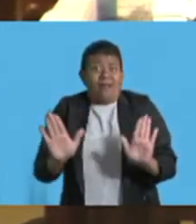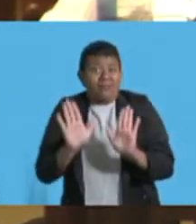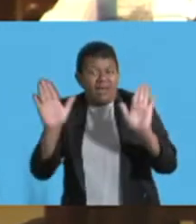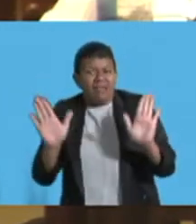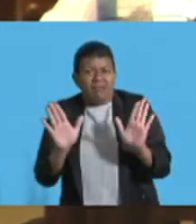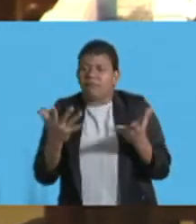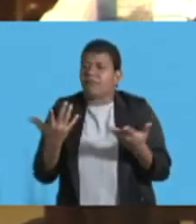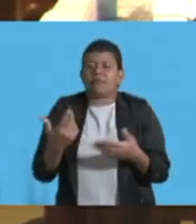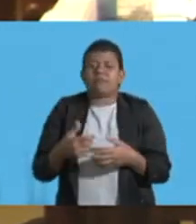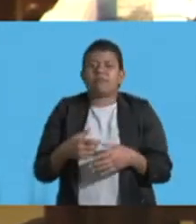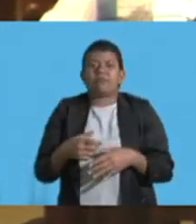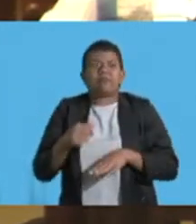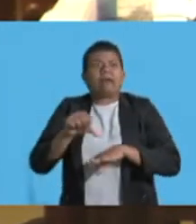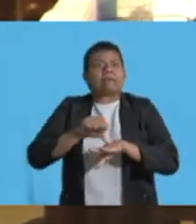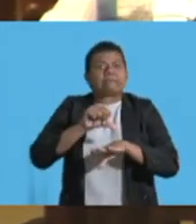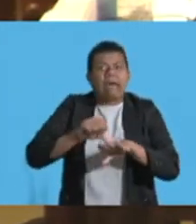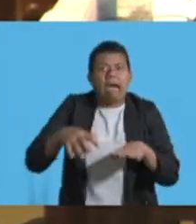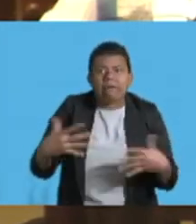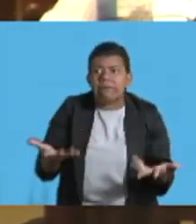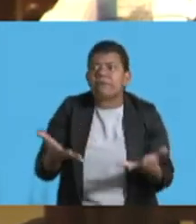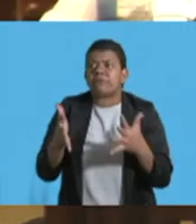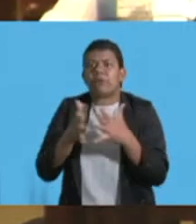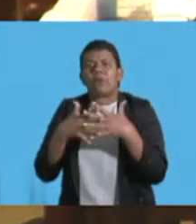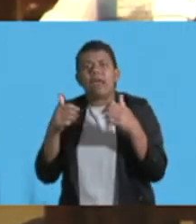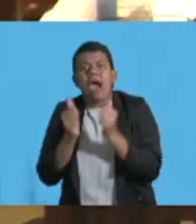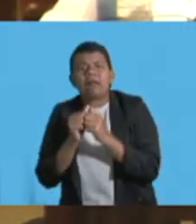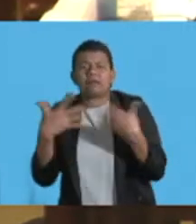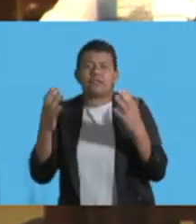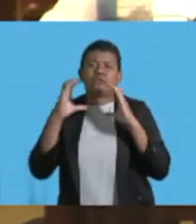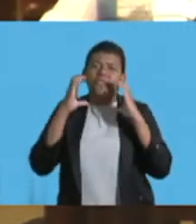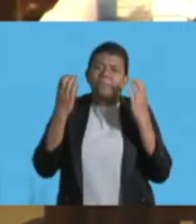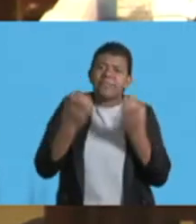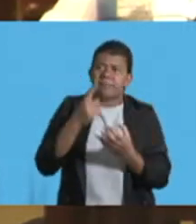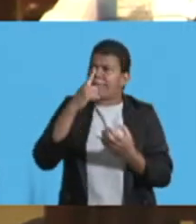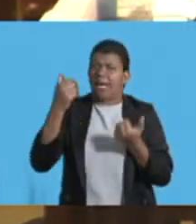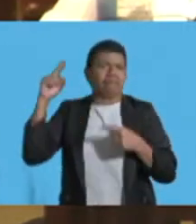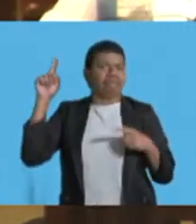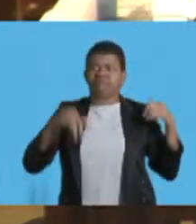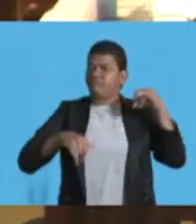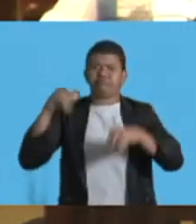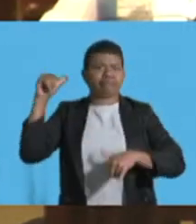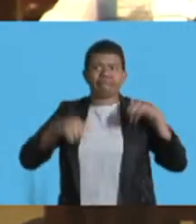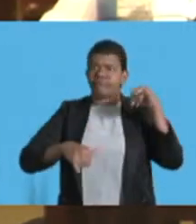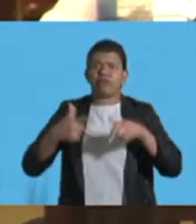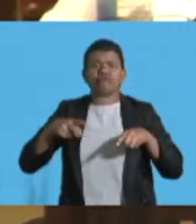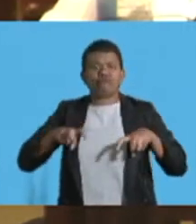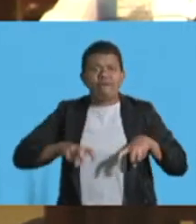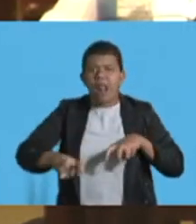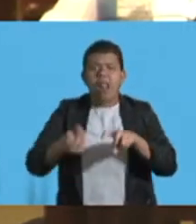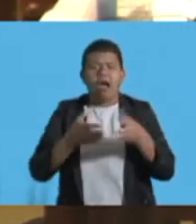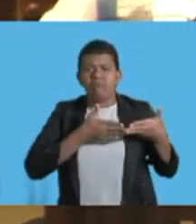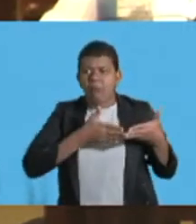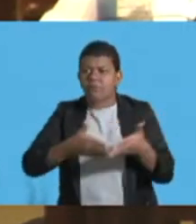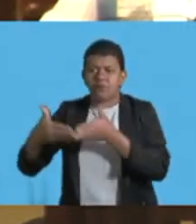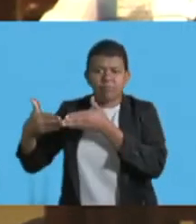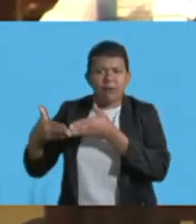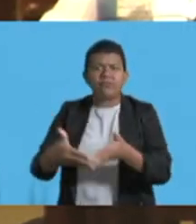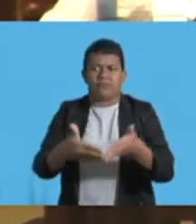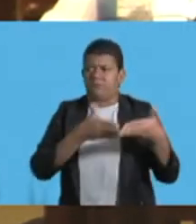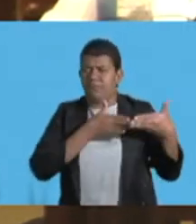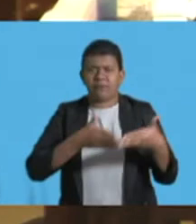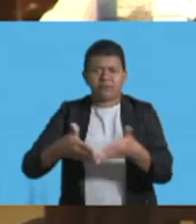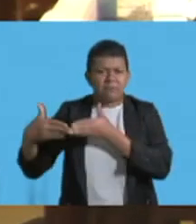weekend, and of course, Christmas break. MSF ensures a continuity of safe shipping through